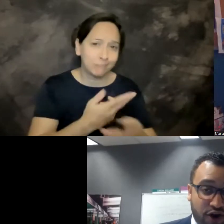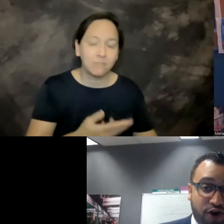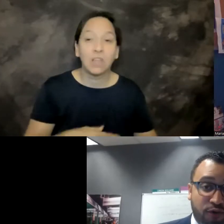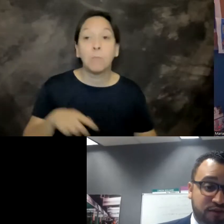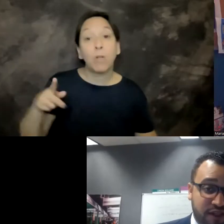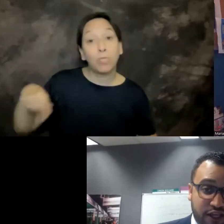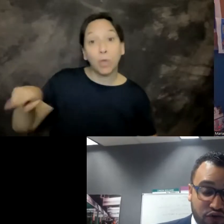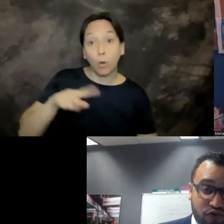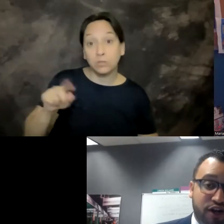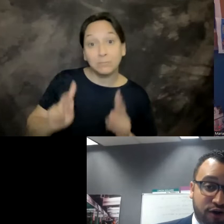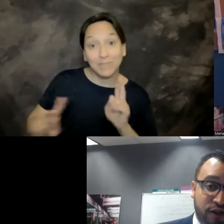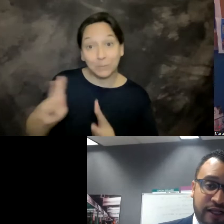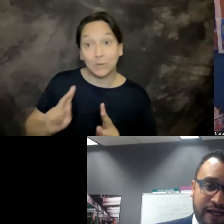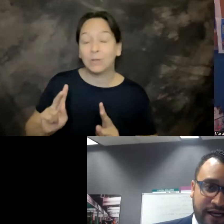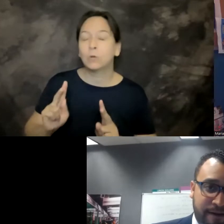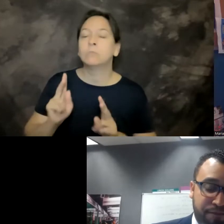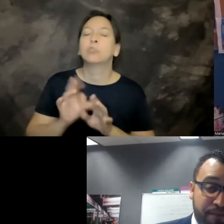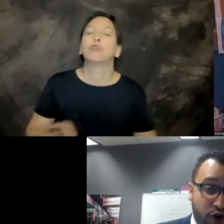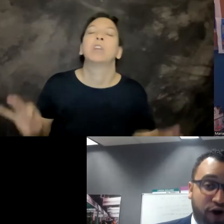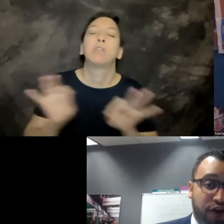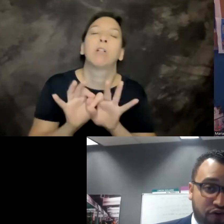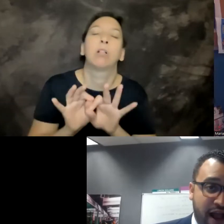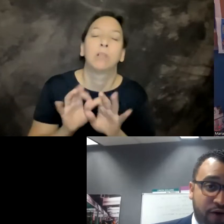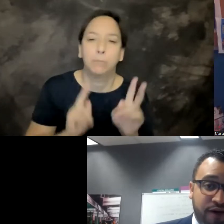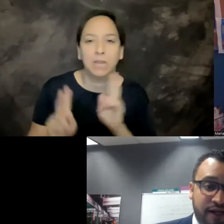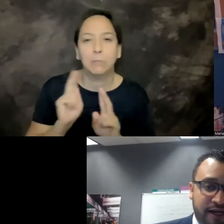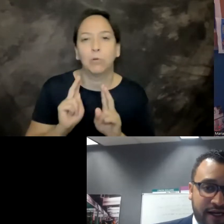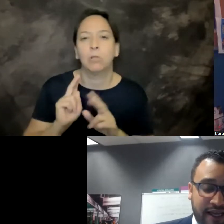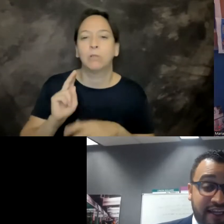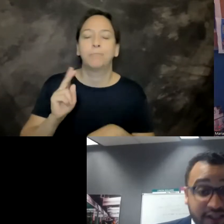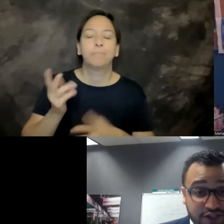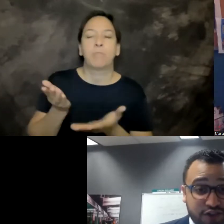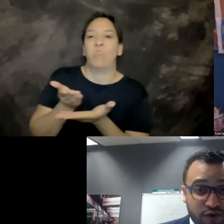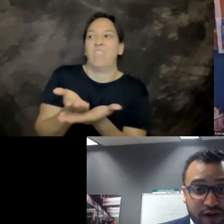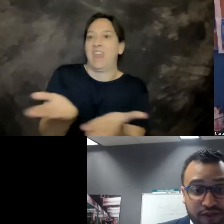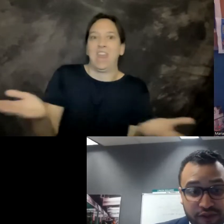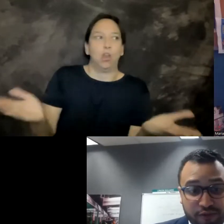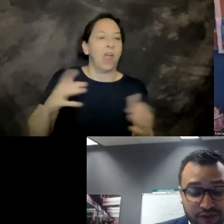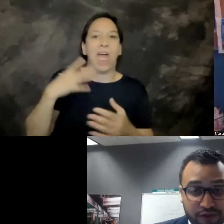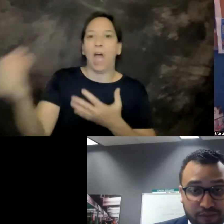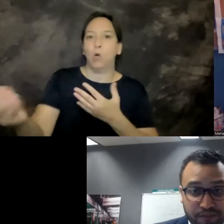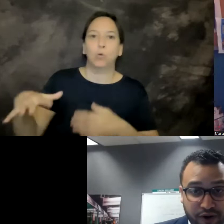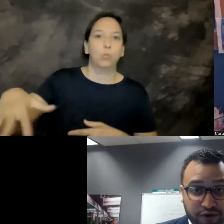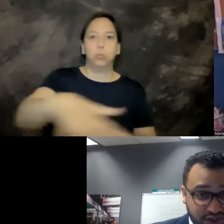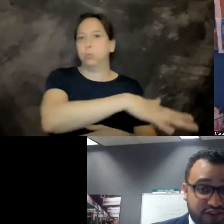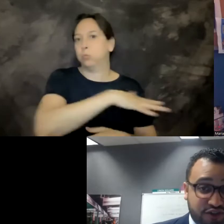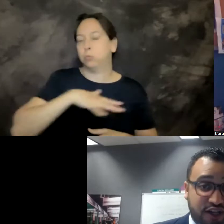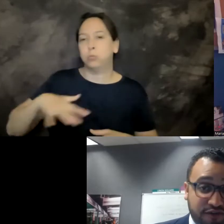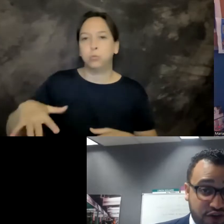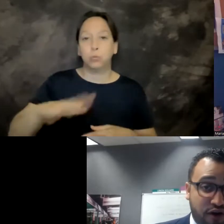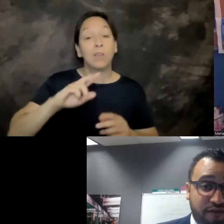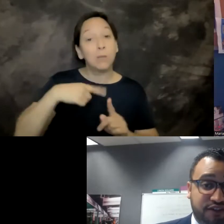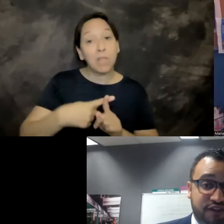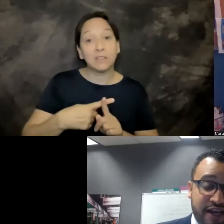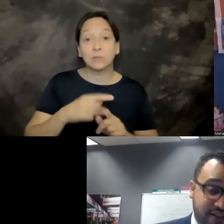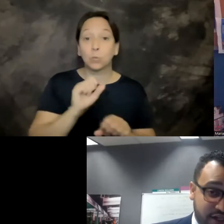ambassadors are going to be the critical people on the ground, in addition to working with other partners such as yourselves